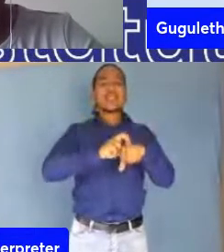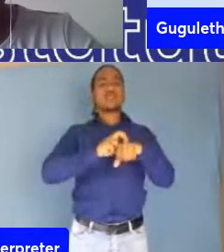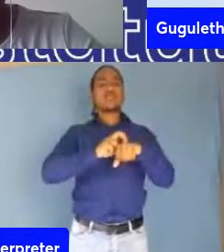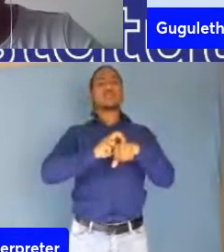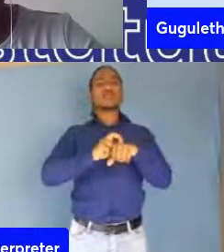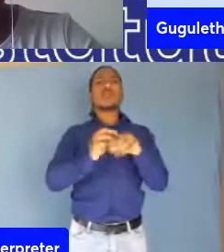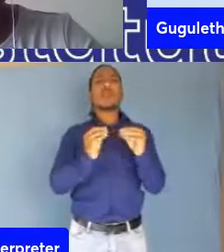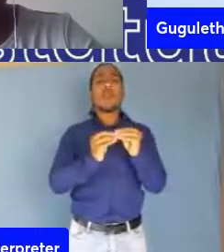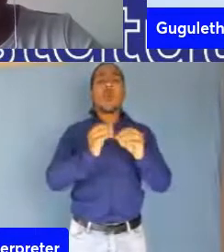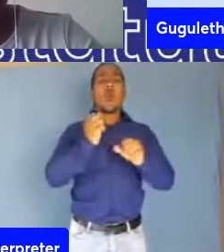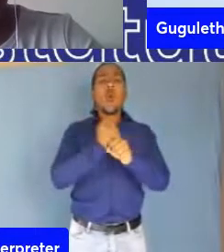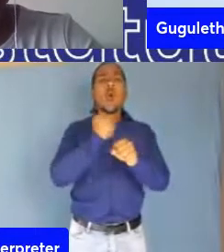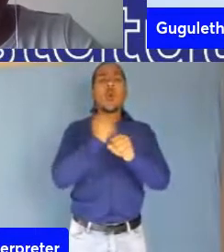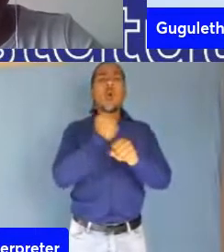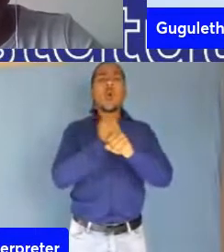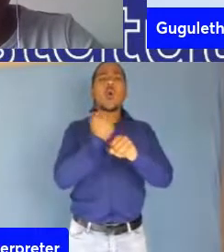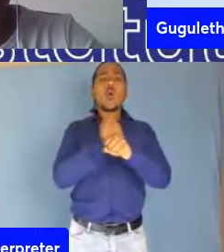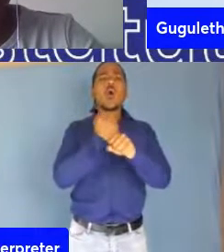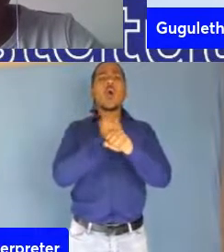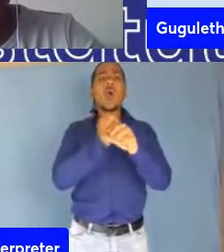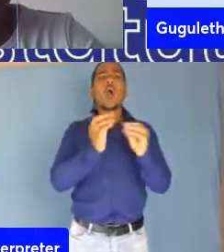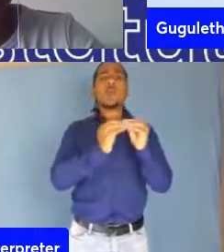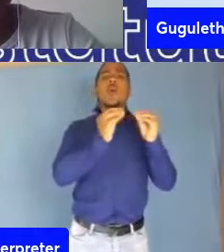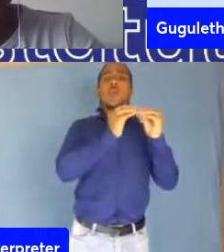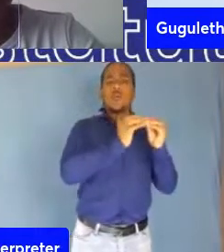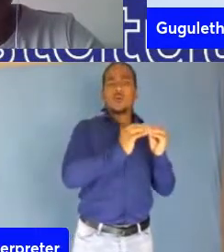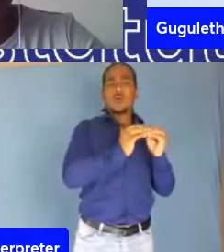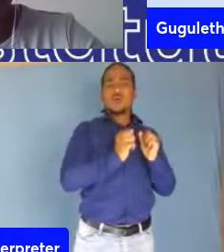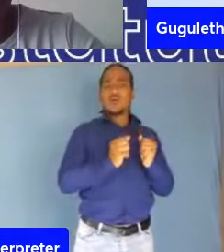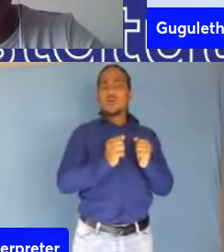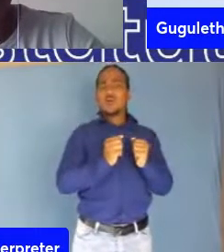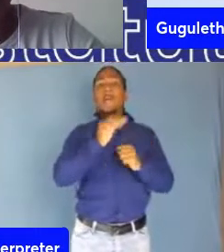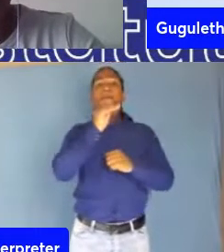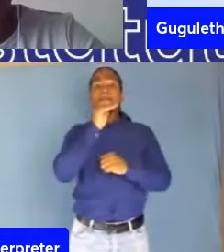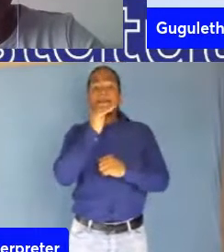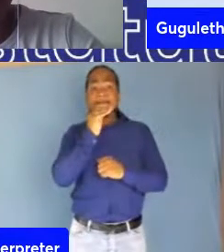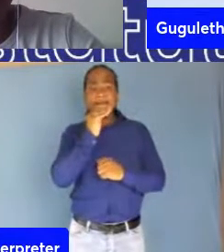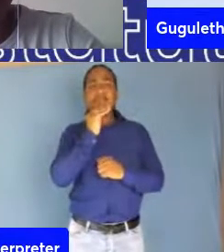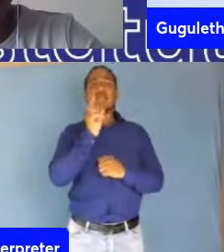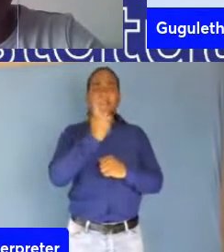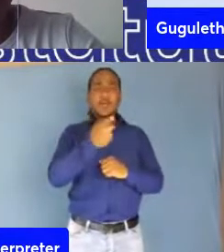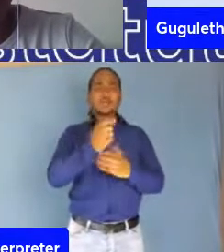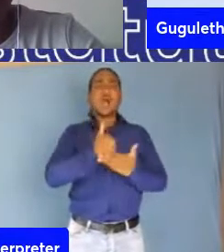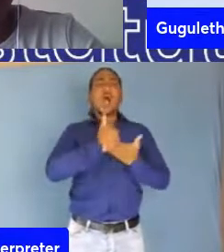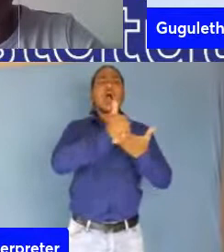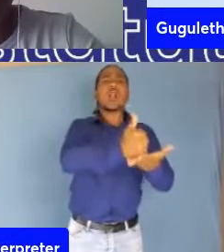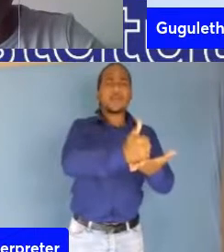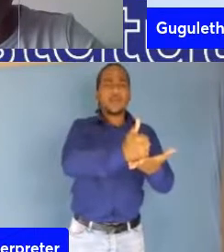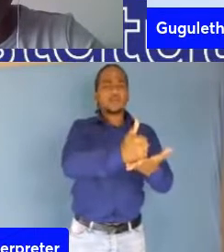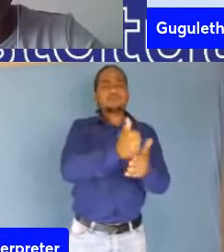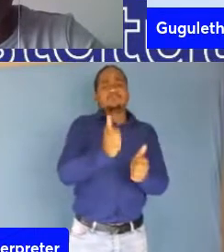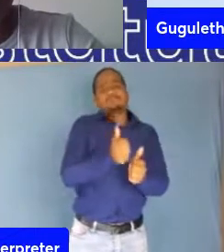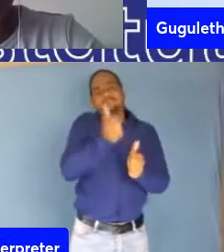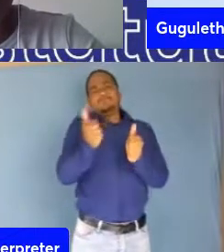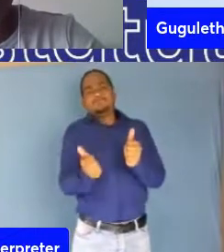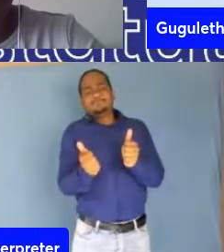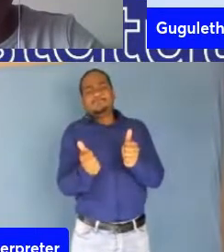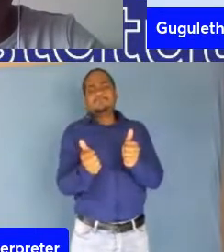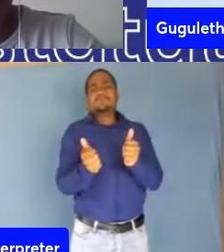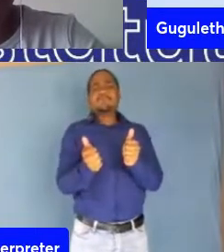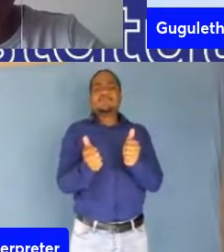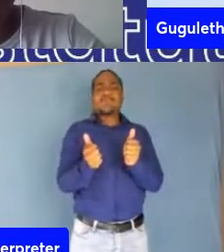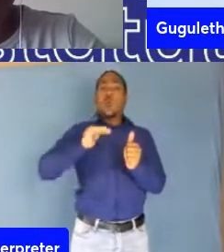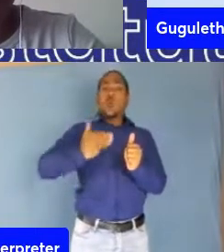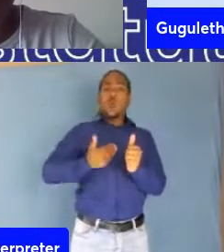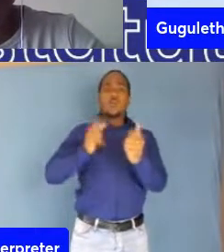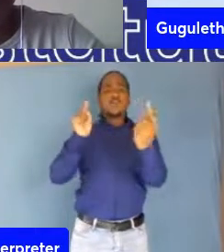to lend a hand to umakhelwane a woman that you're coming across,